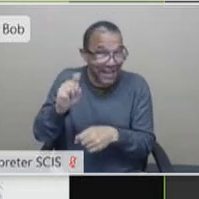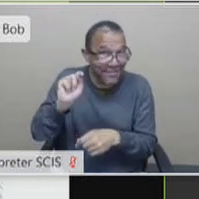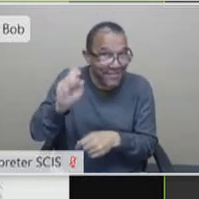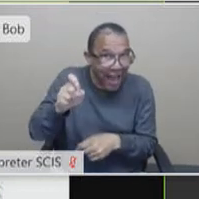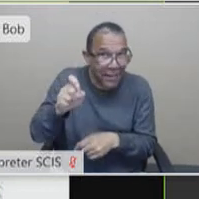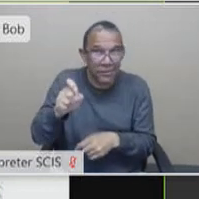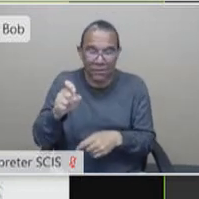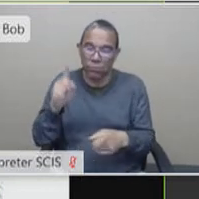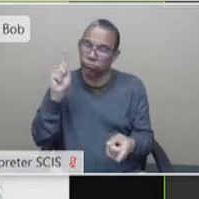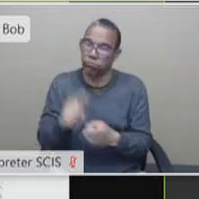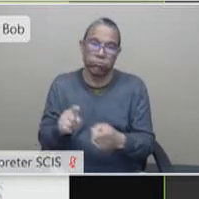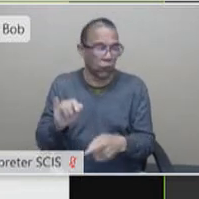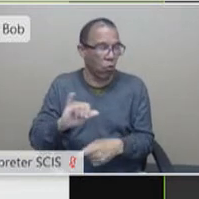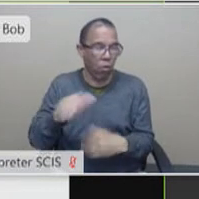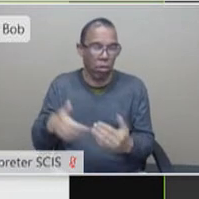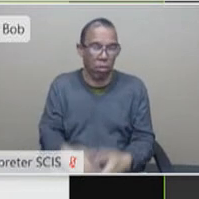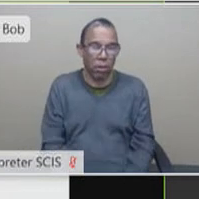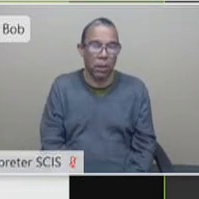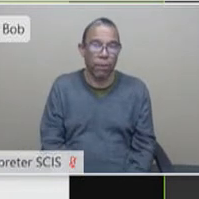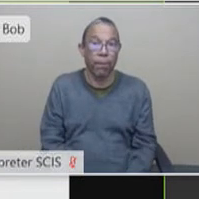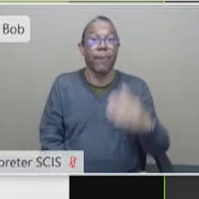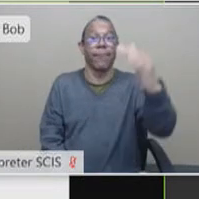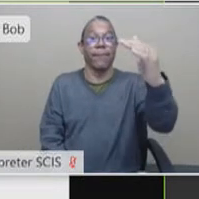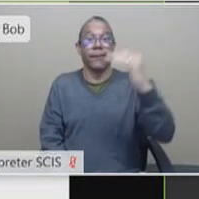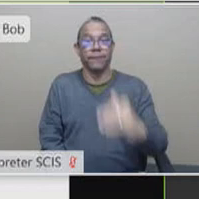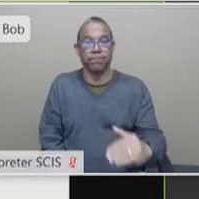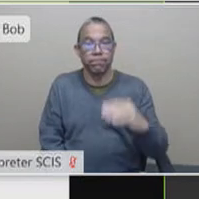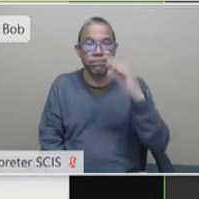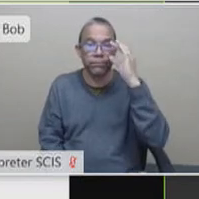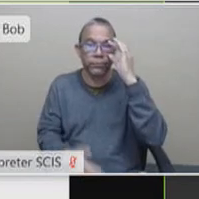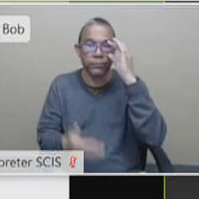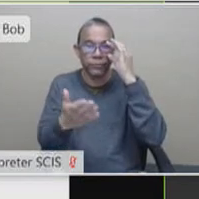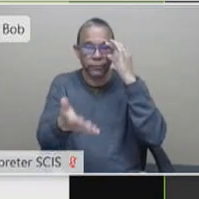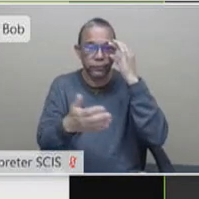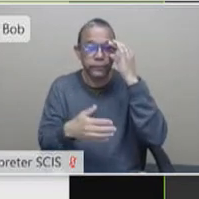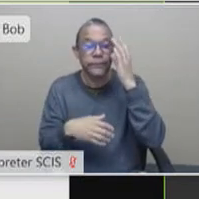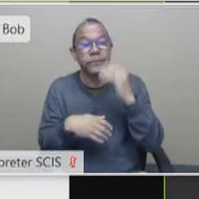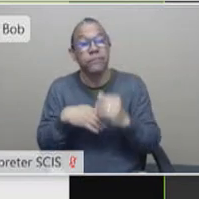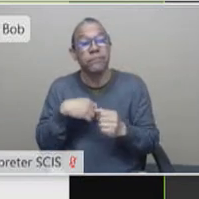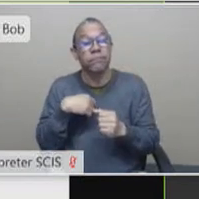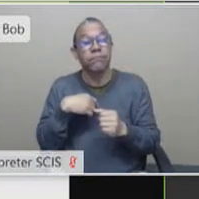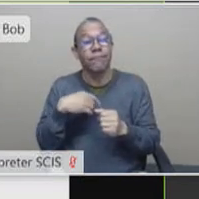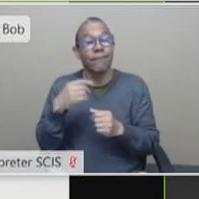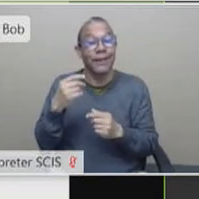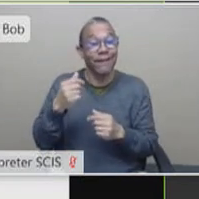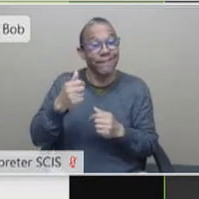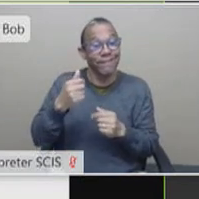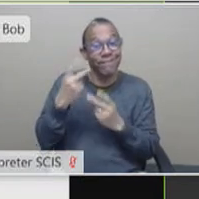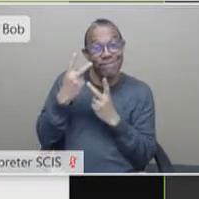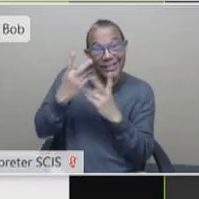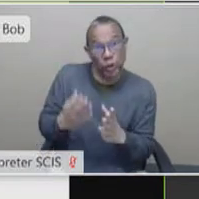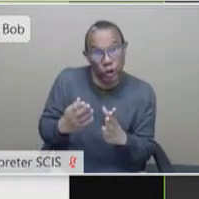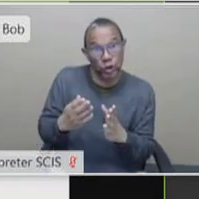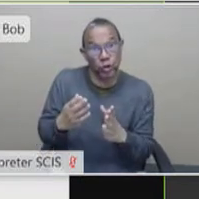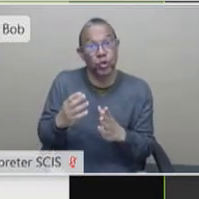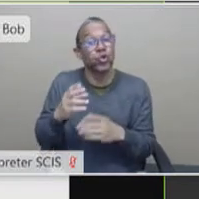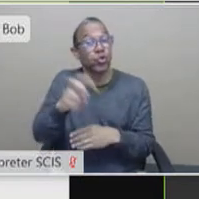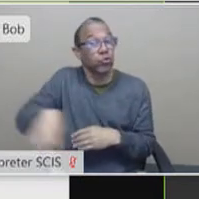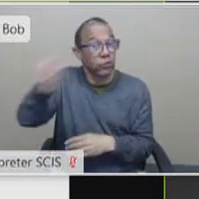there. The next category is what I would call visitor or tourism related revenues.